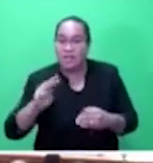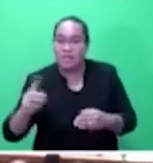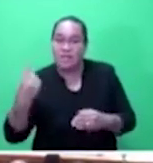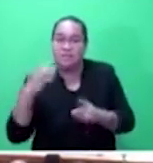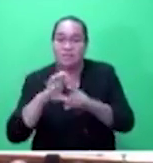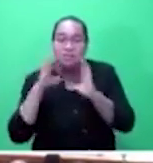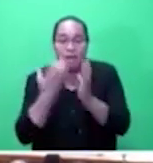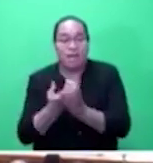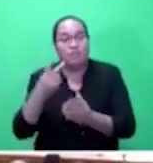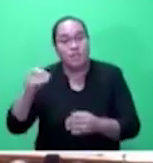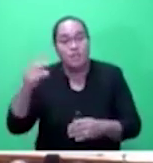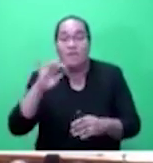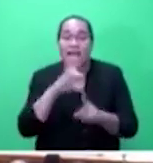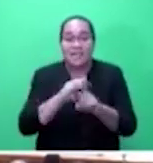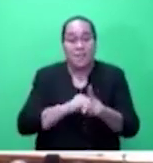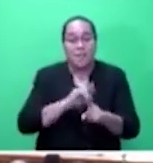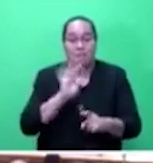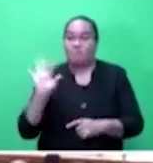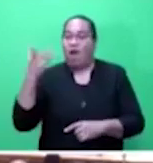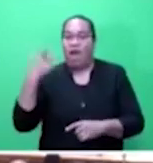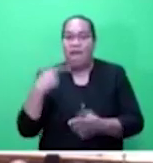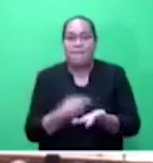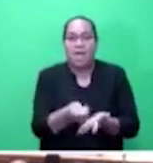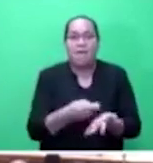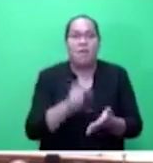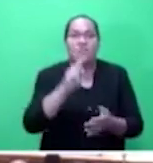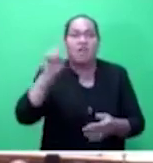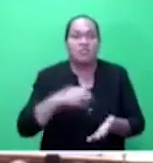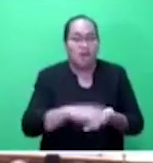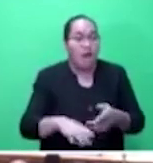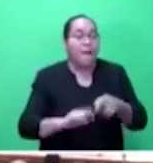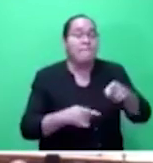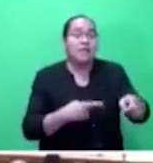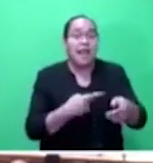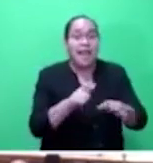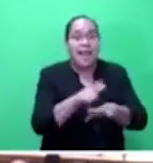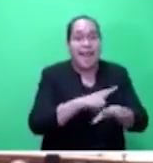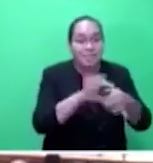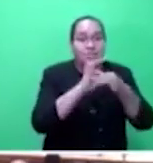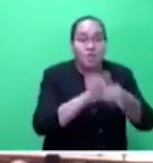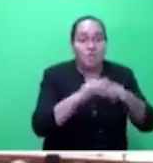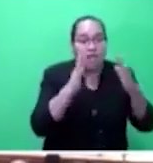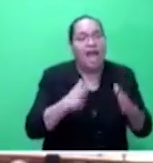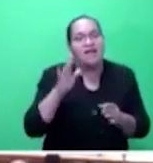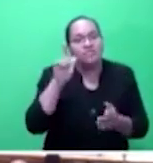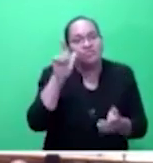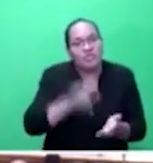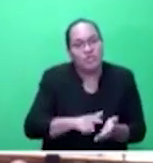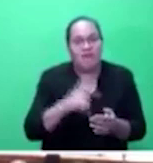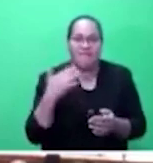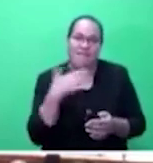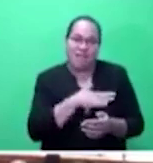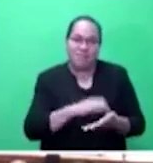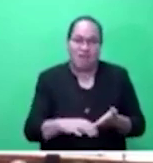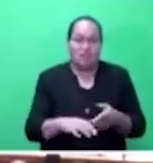basically it means if somebody is paying rent of $1,000 and the landlord reduces it to $500, that loss of $500 they can claim as a